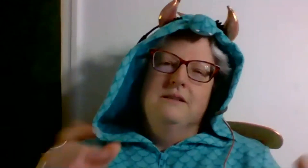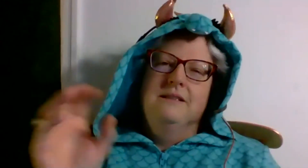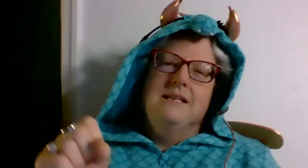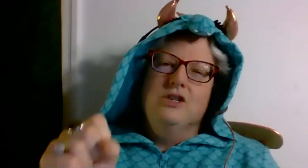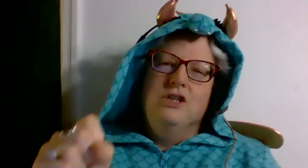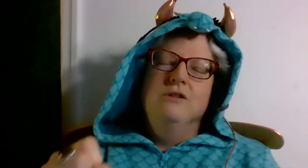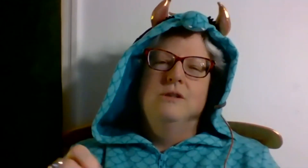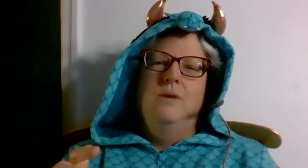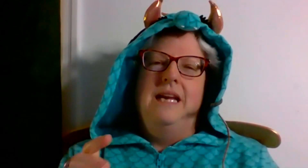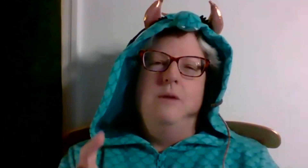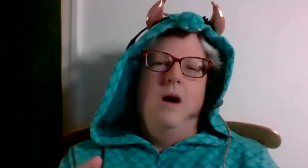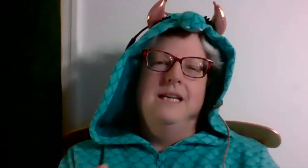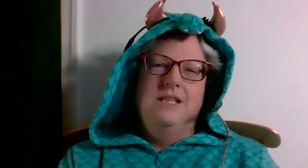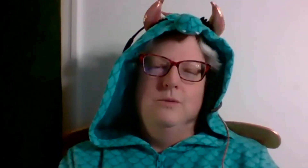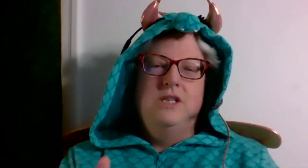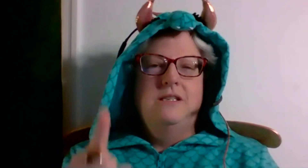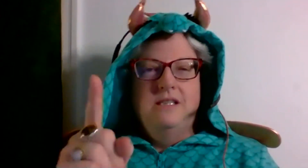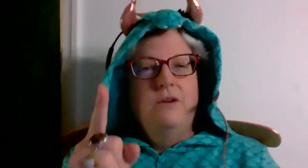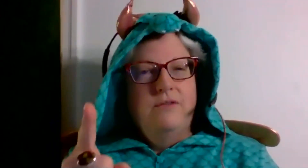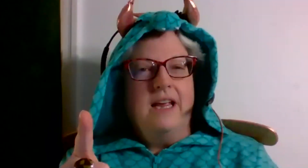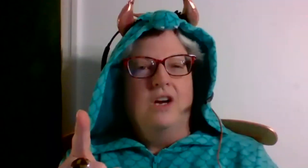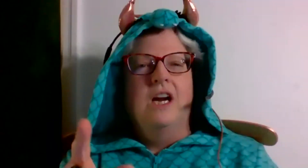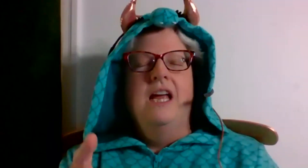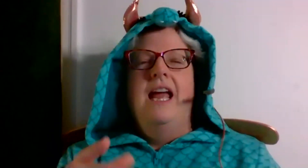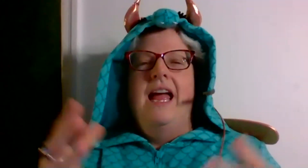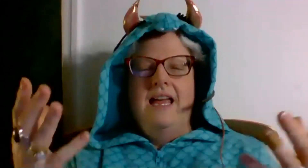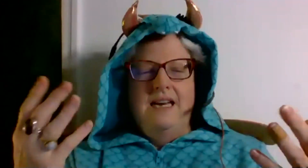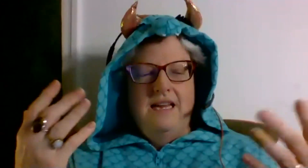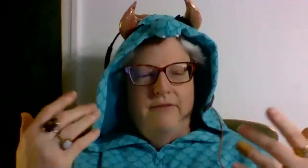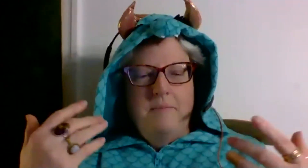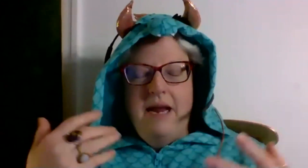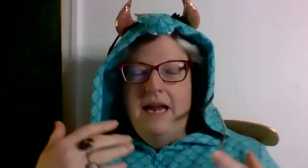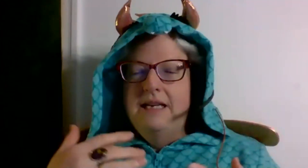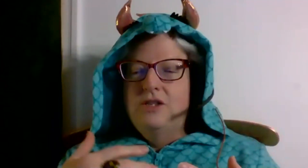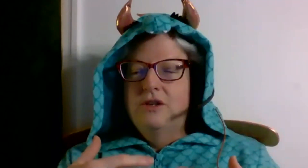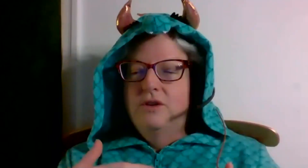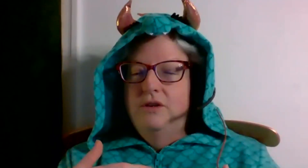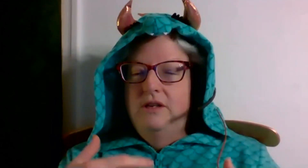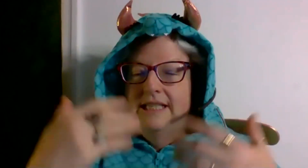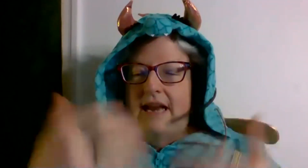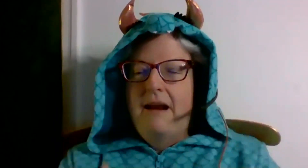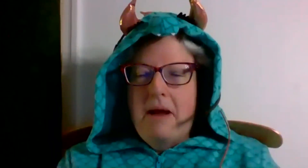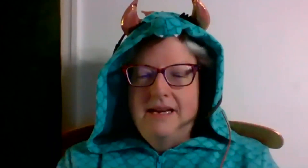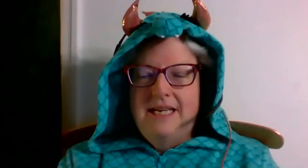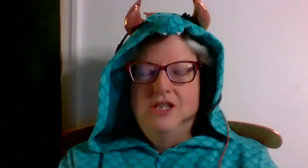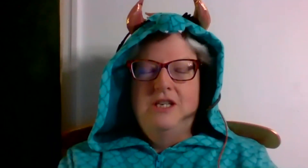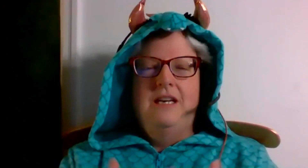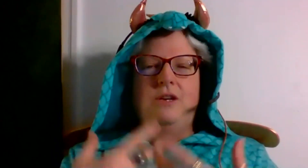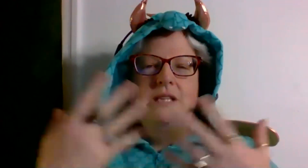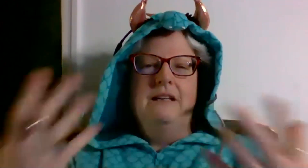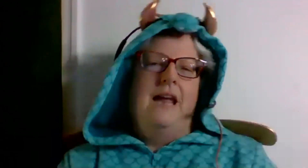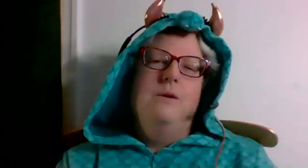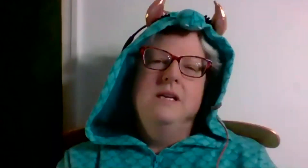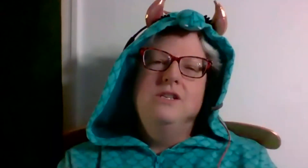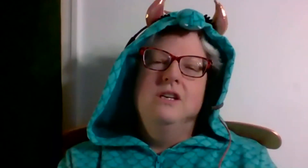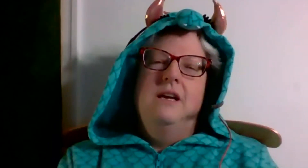hero doesn't choose the one he wanted to, which is his own finger. And for me, it is setting my intention and